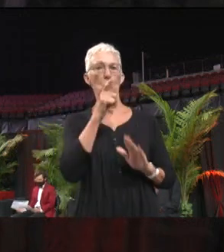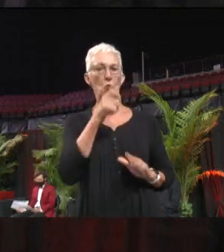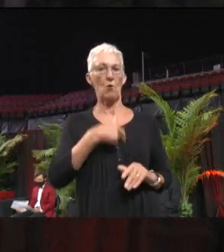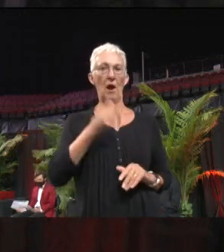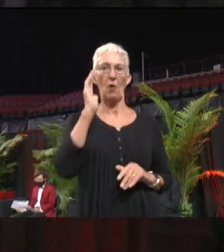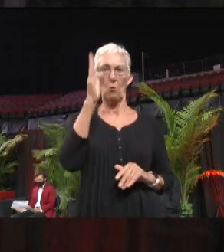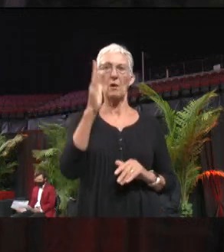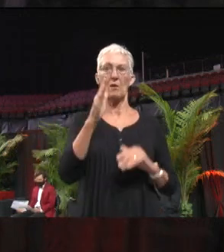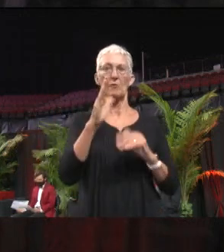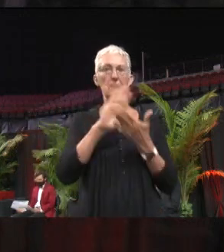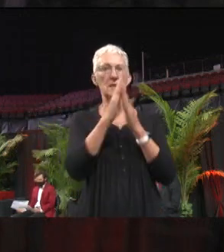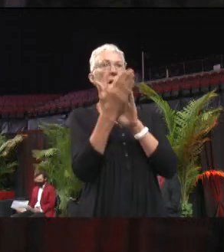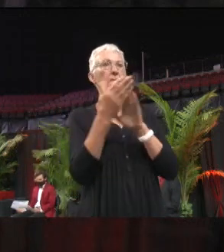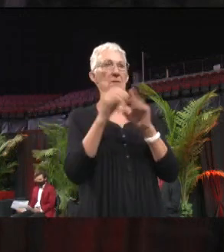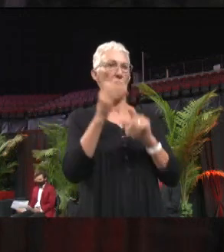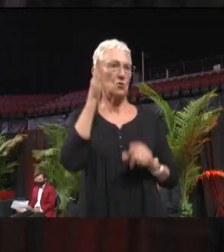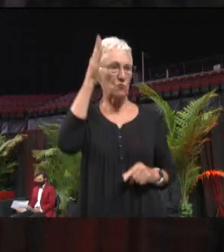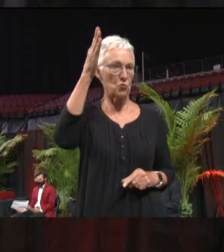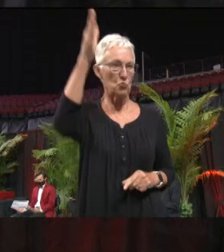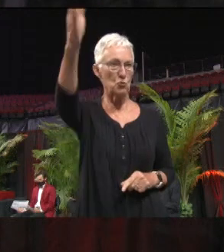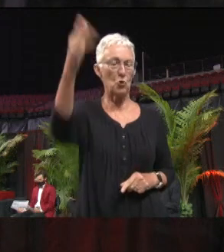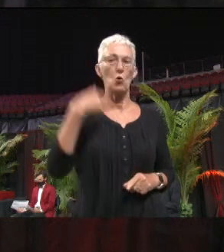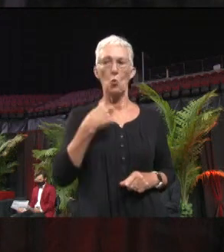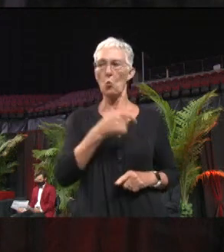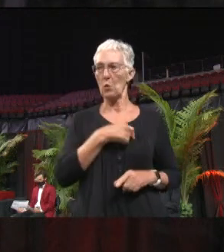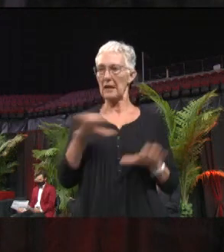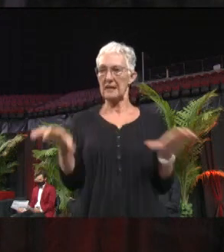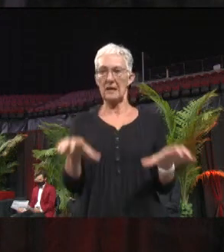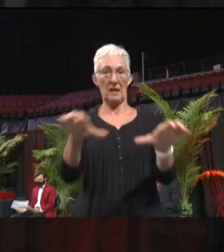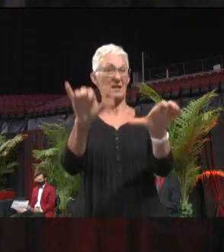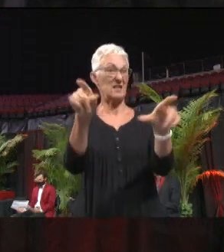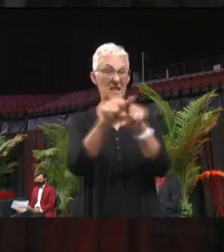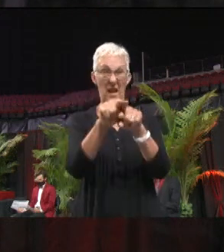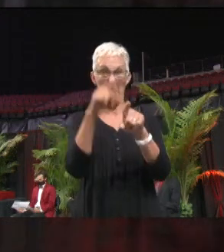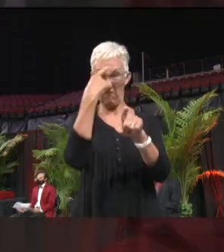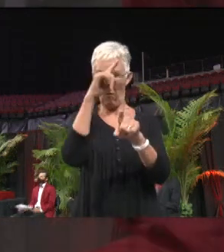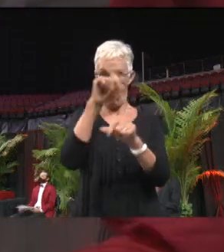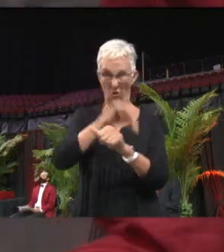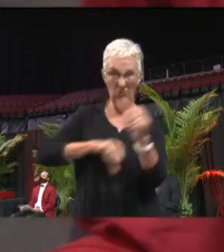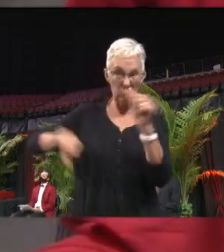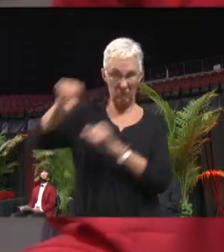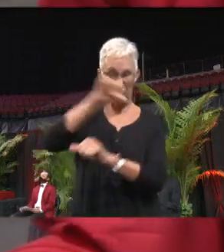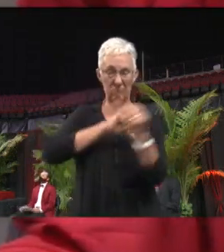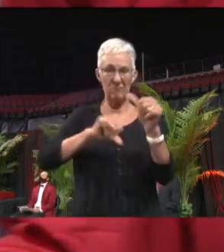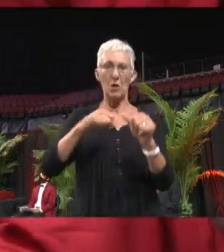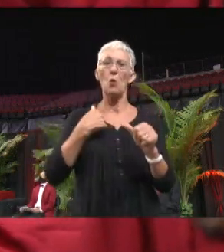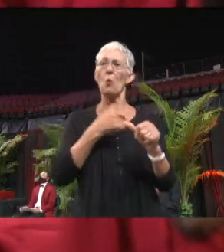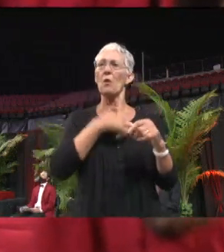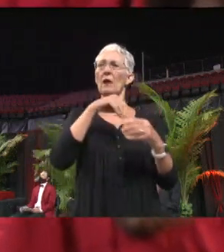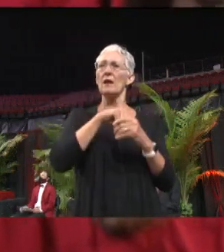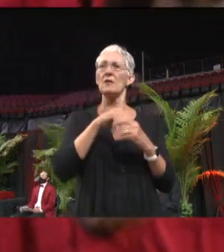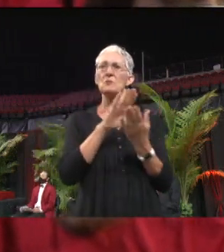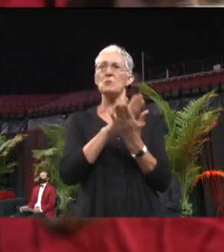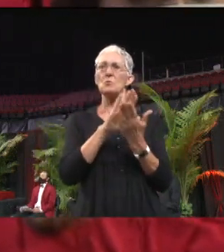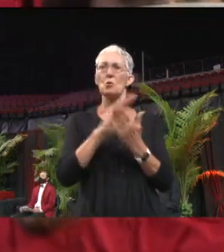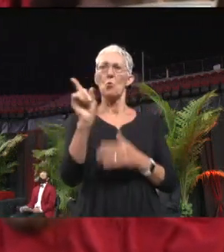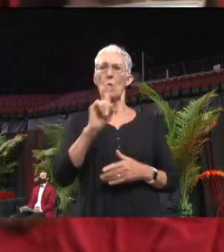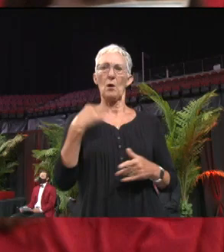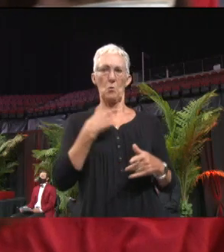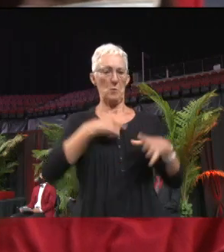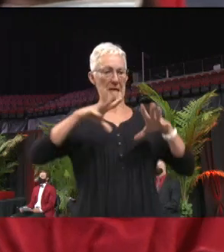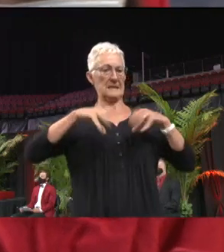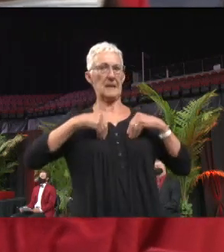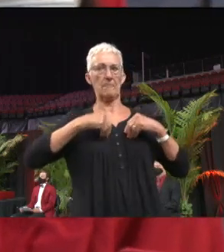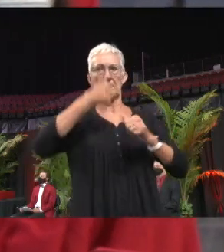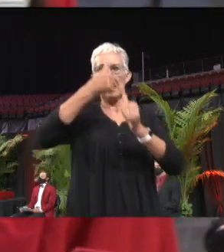did that for each other. And I'll forever be grateful that we went to a school that accepted everyone and instilled acceptance